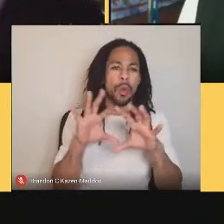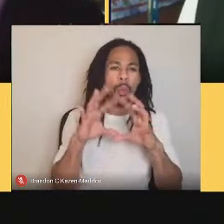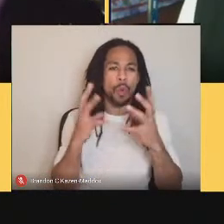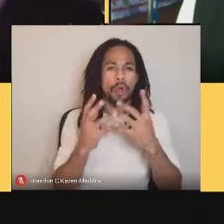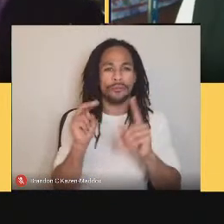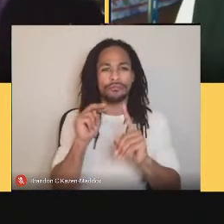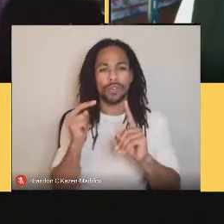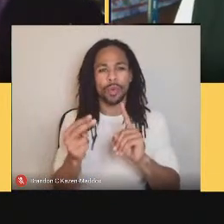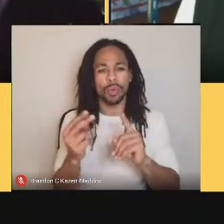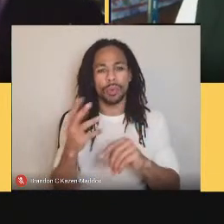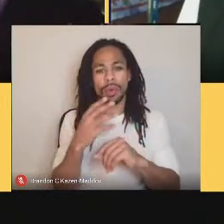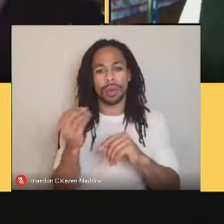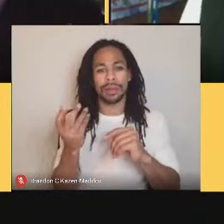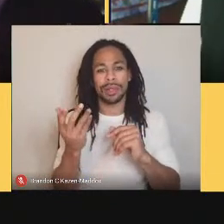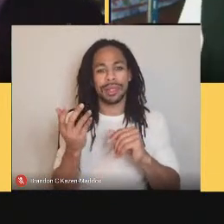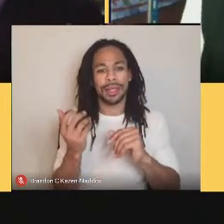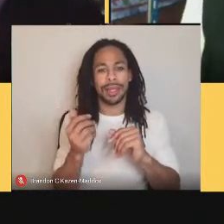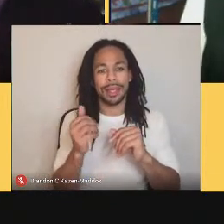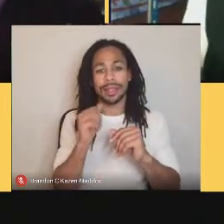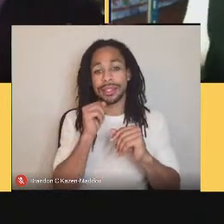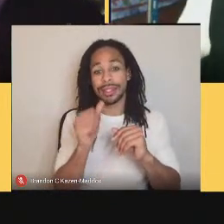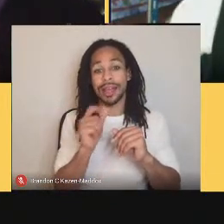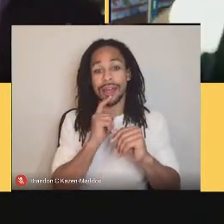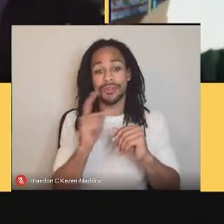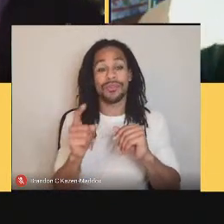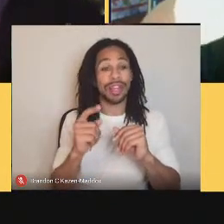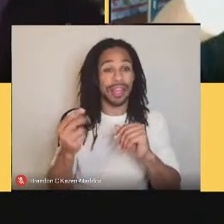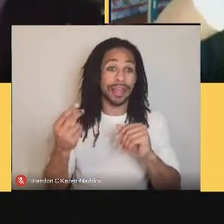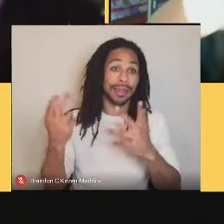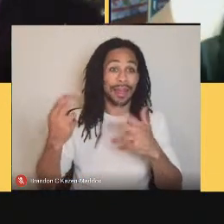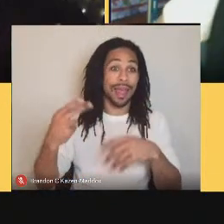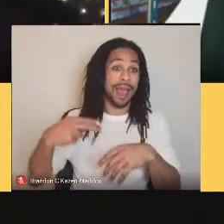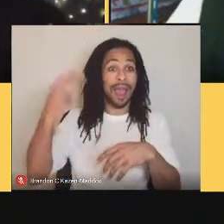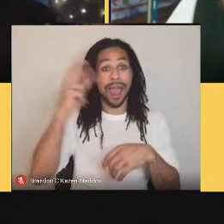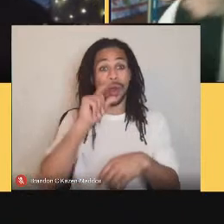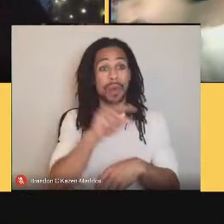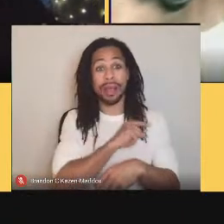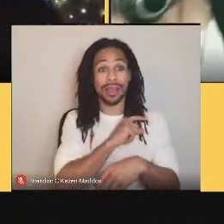isn't quite that highbrow. So.